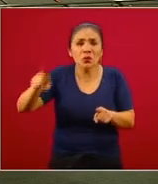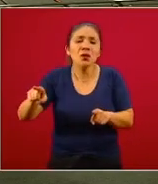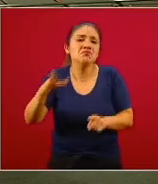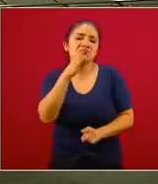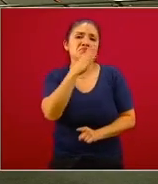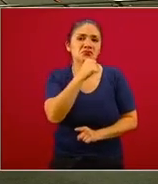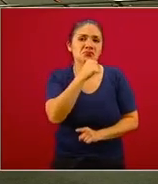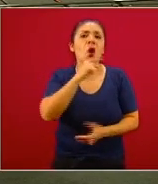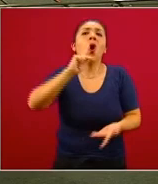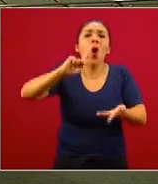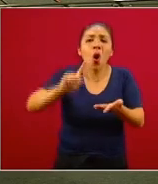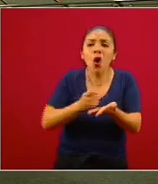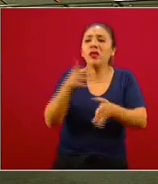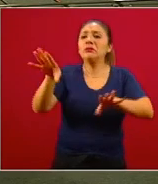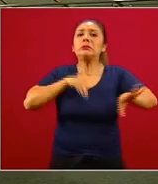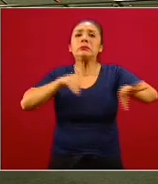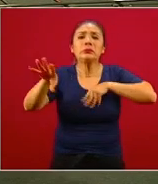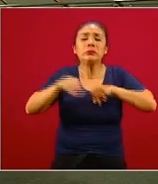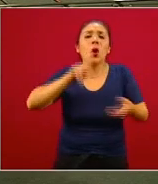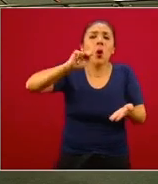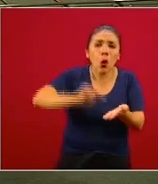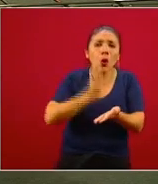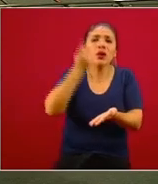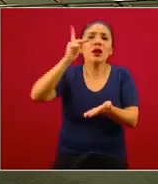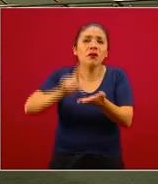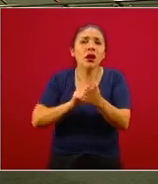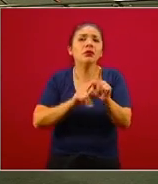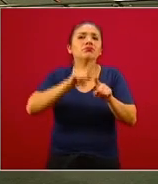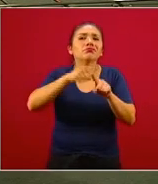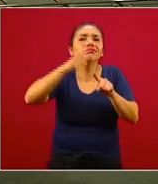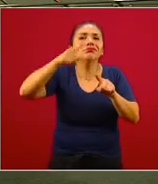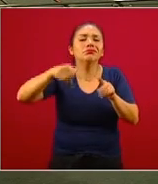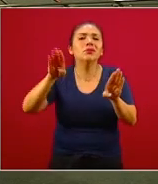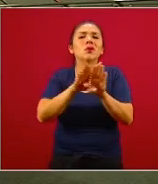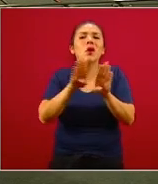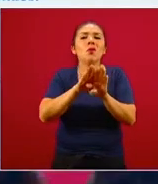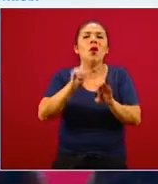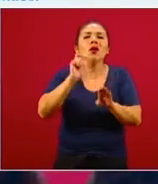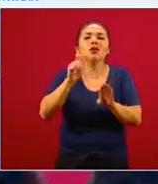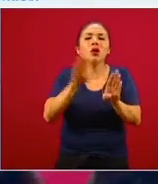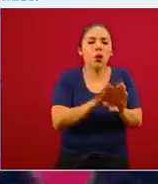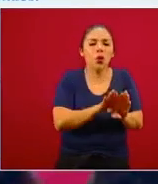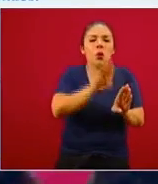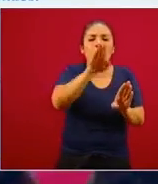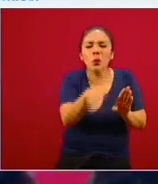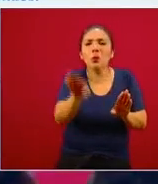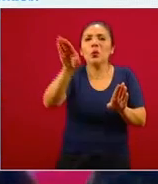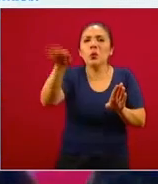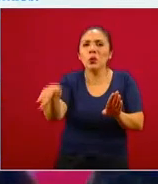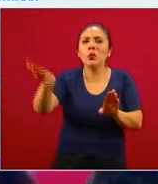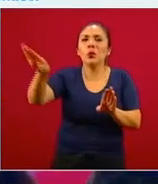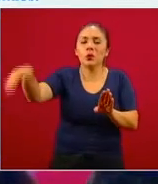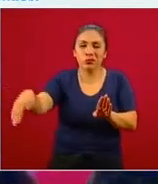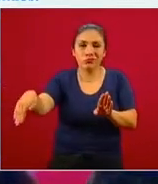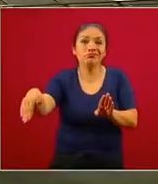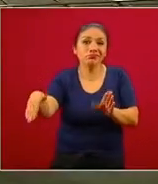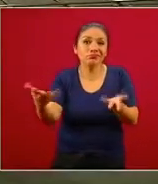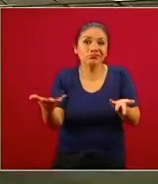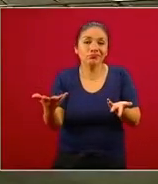then less strict, then we wouldn't have the desired effect, and we wouldn't be looking at this kind of curve because we would